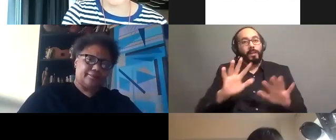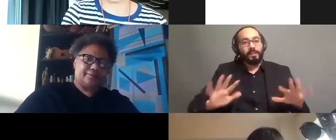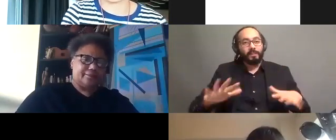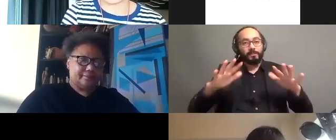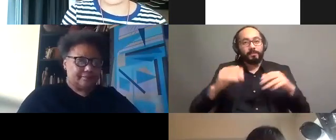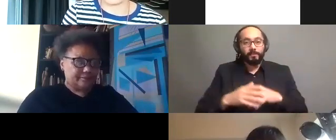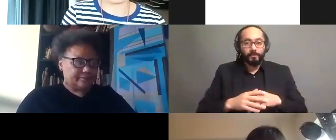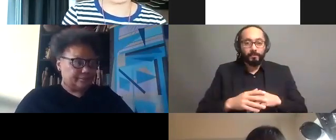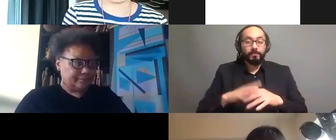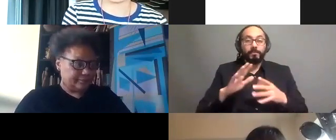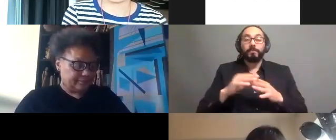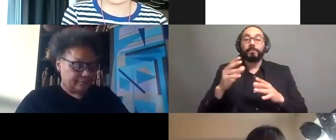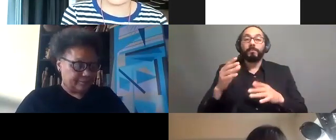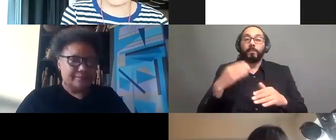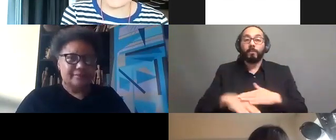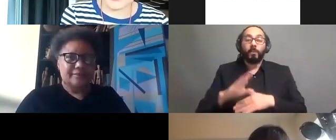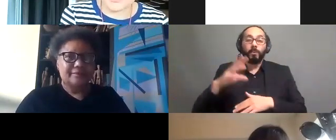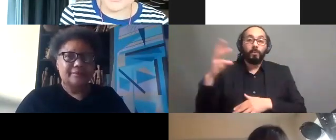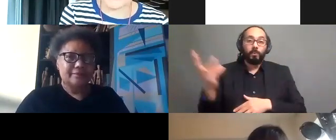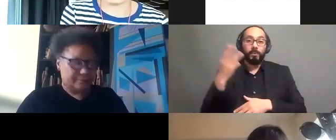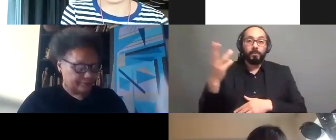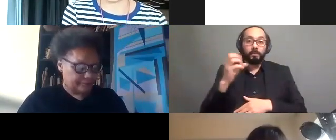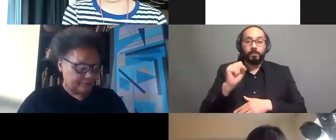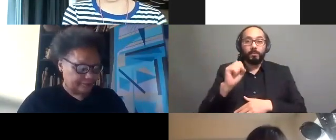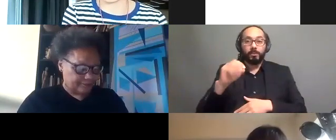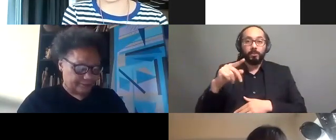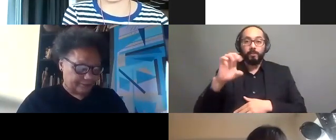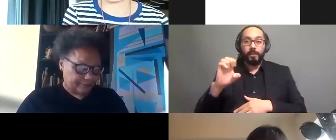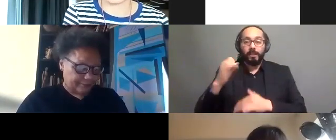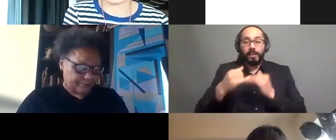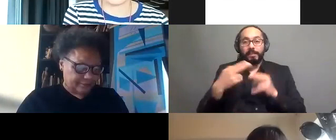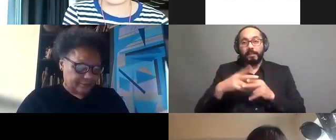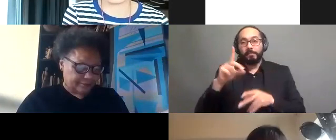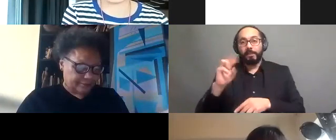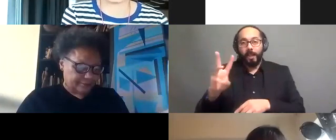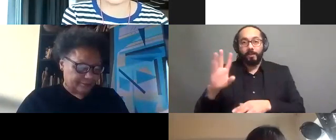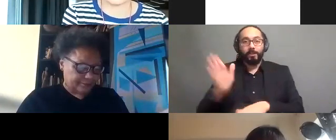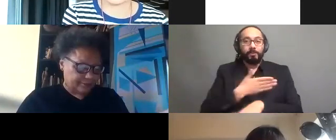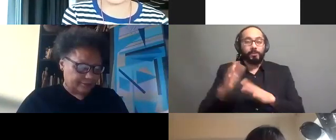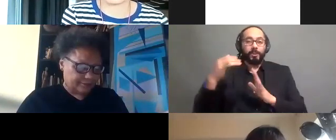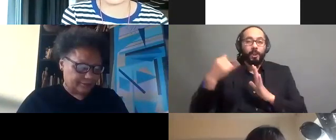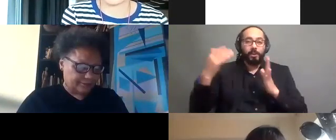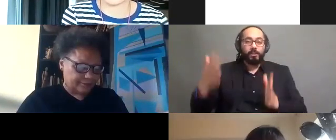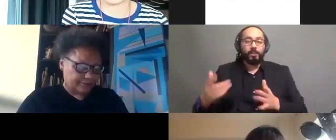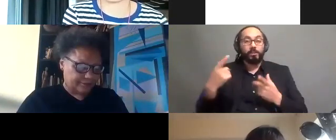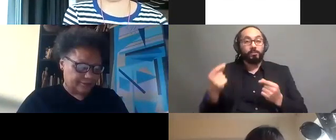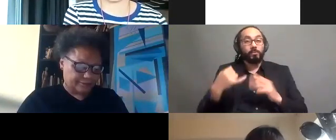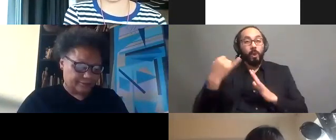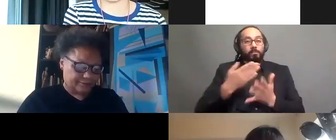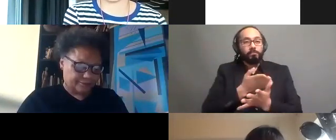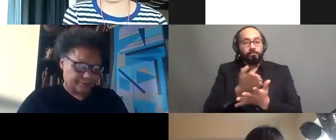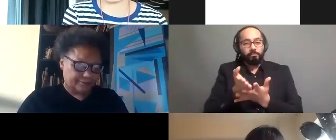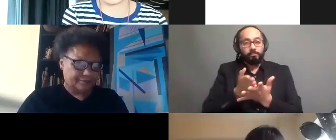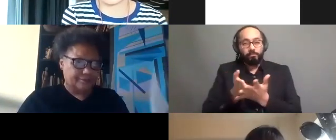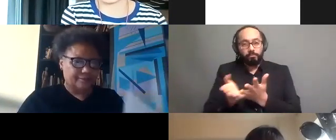Winnipeg-born Sophie Dow is an emerging artist and music artist inspired by interdisciplinary collaboration and her